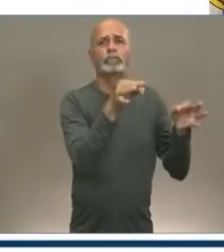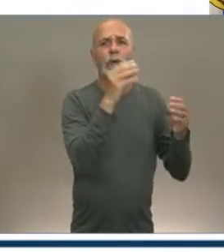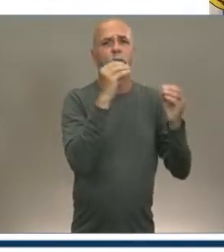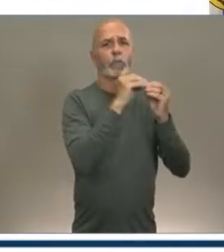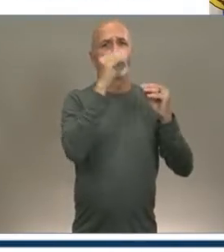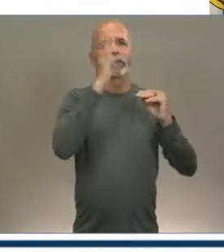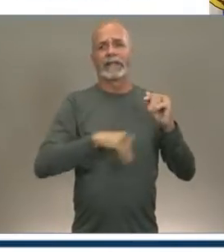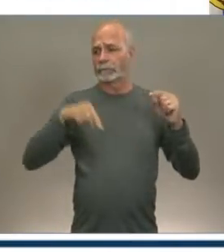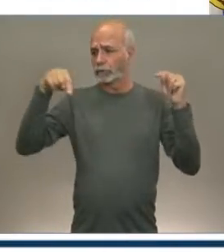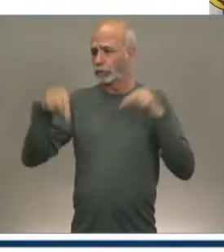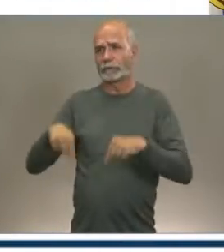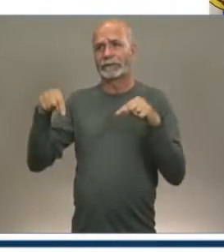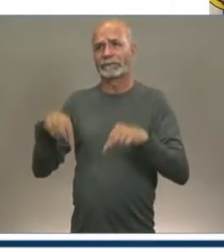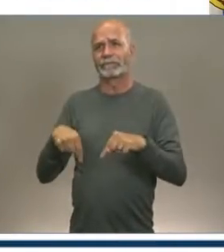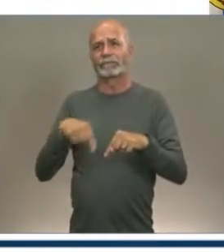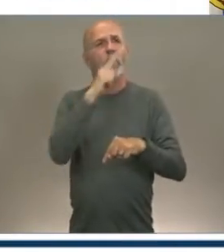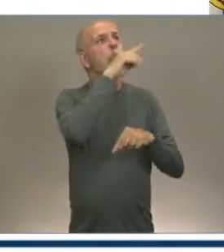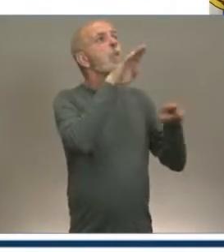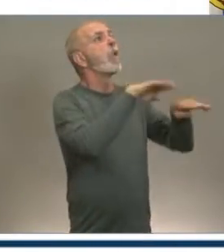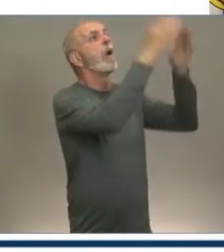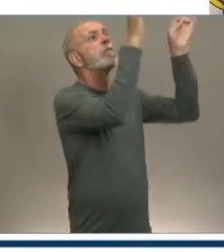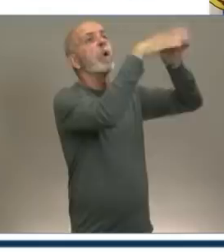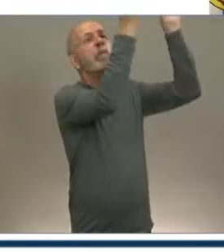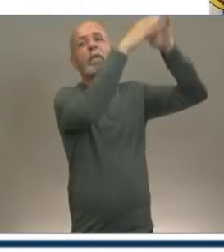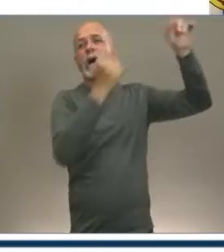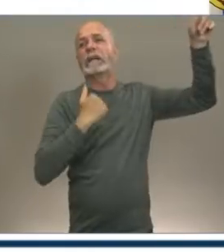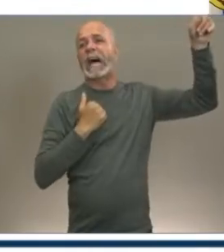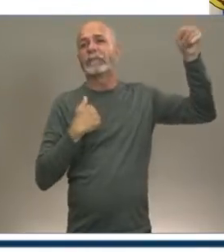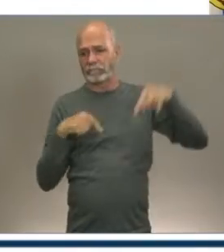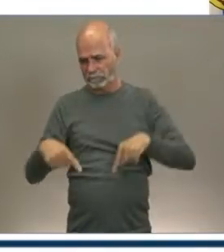Canada, which we're not prepared to do apparently until July 14th.